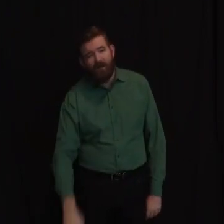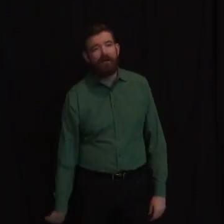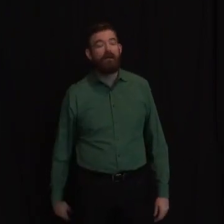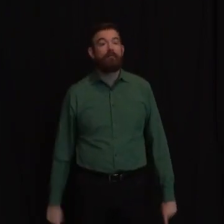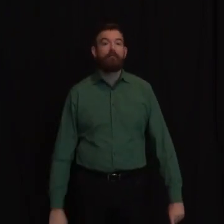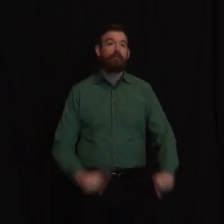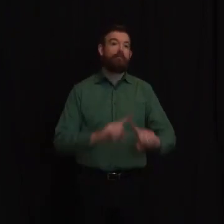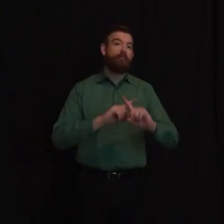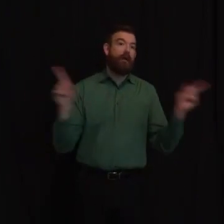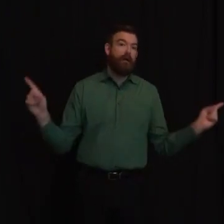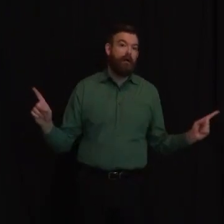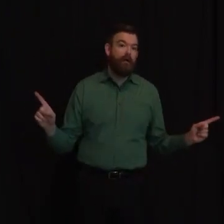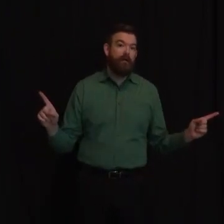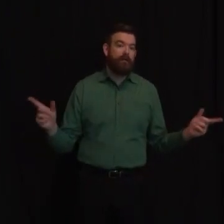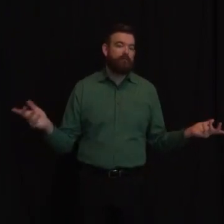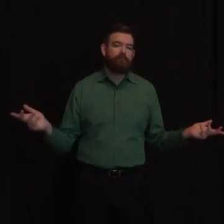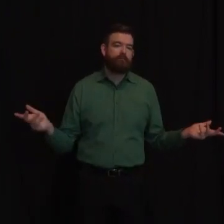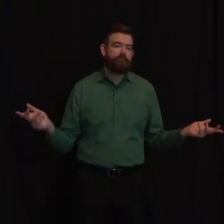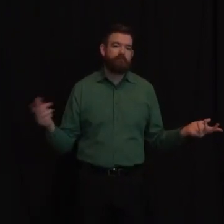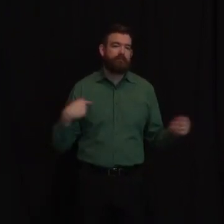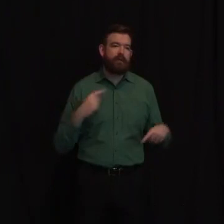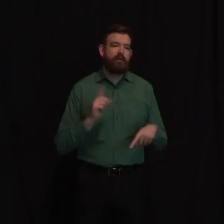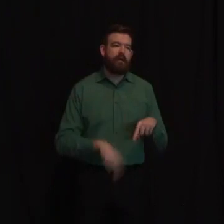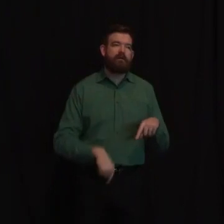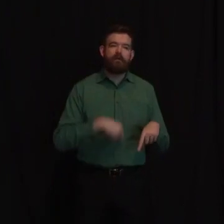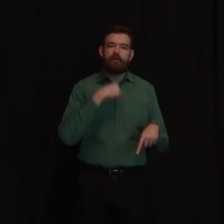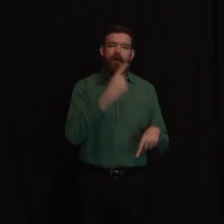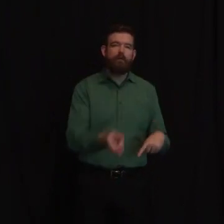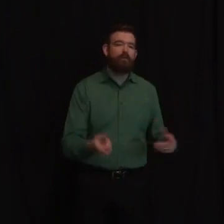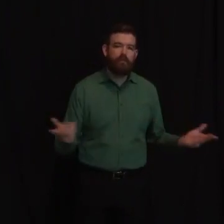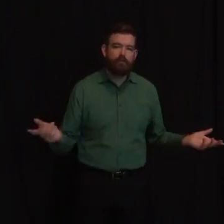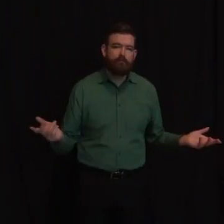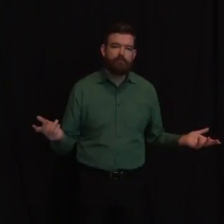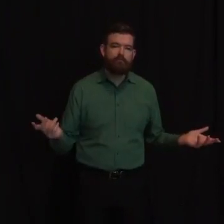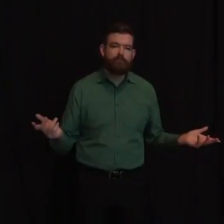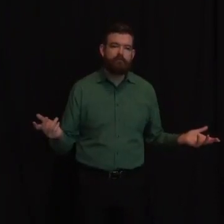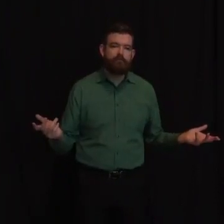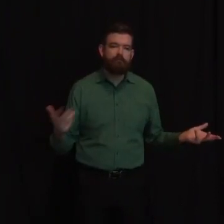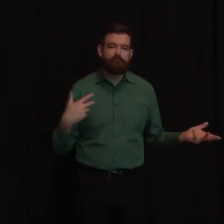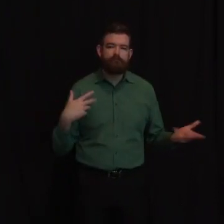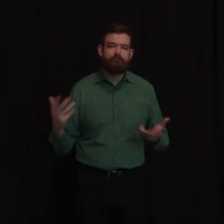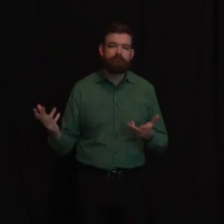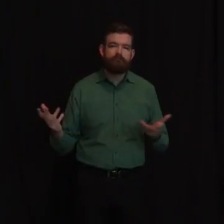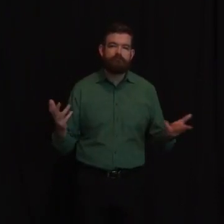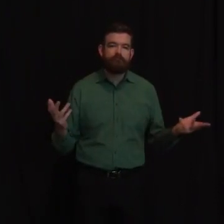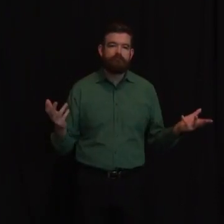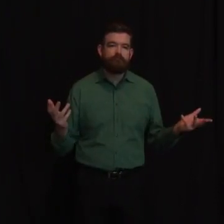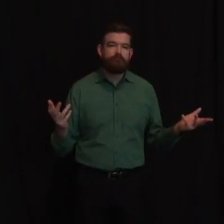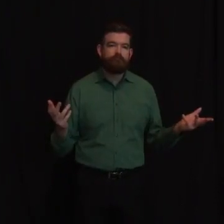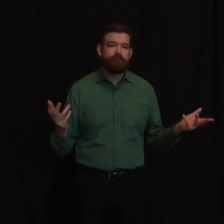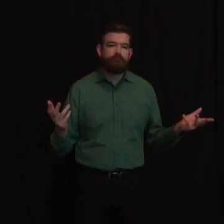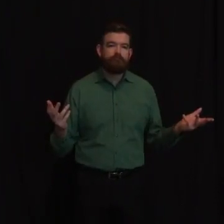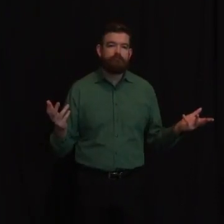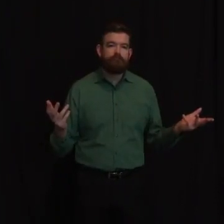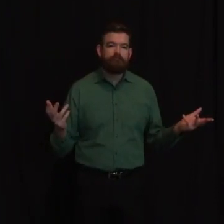say with great granularity that I personally or that we have deep insights into what's going